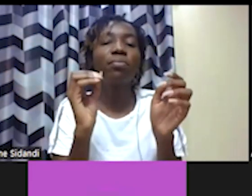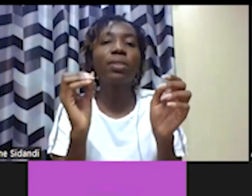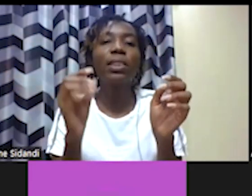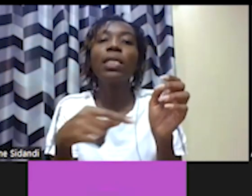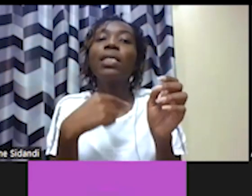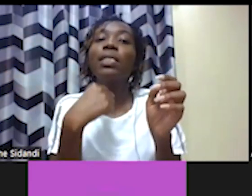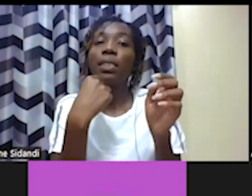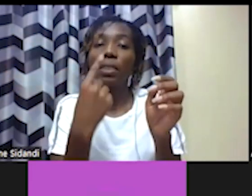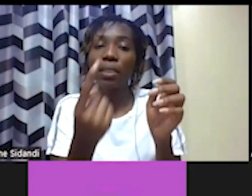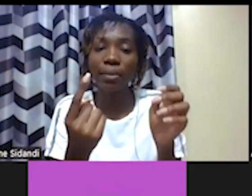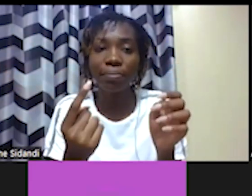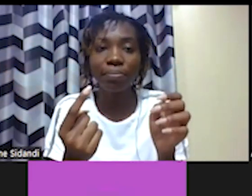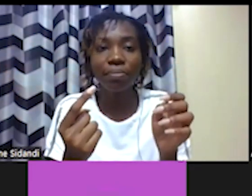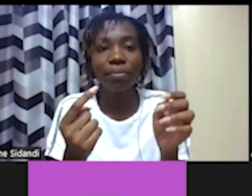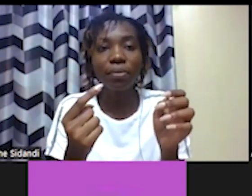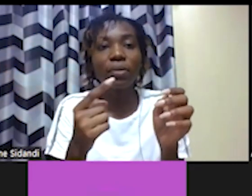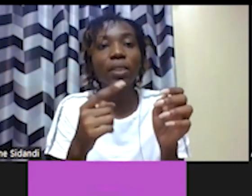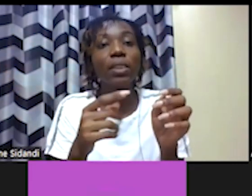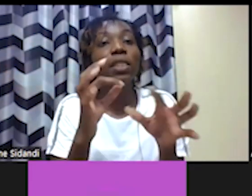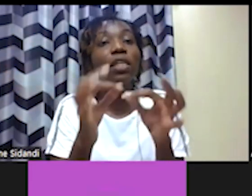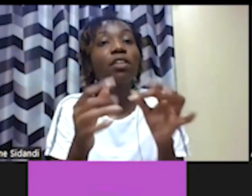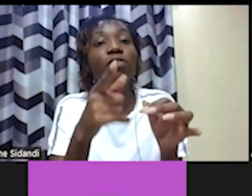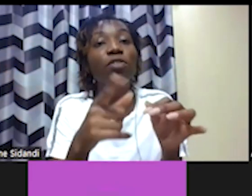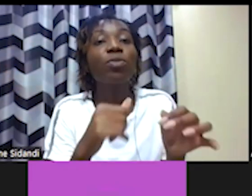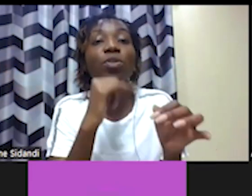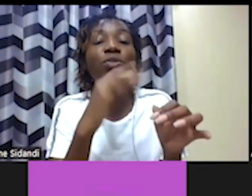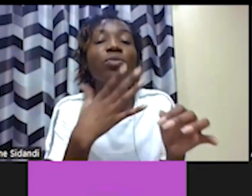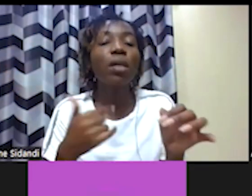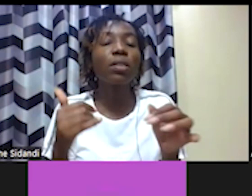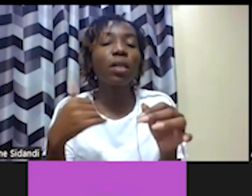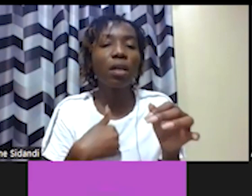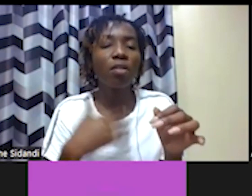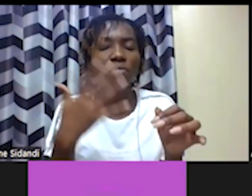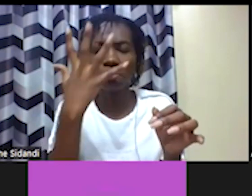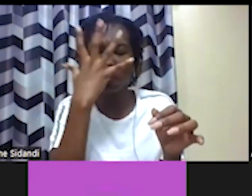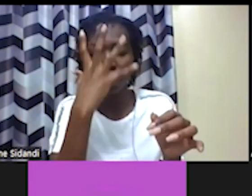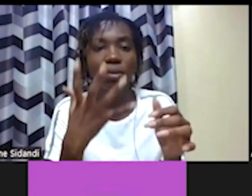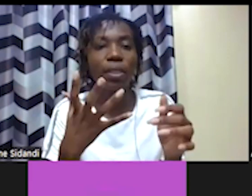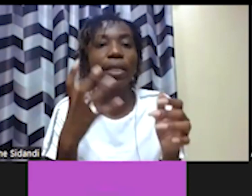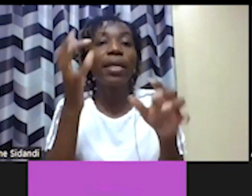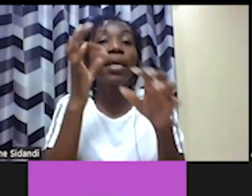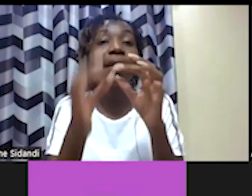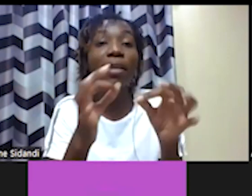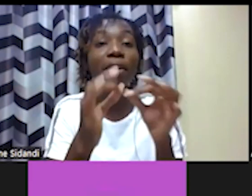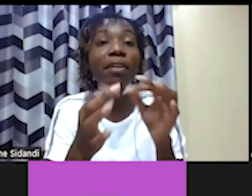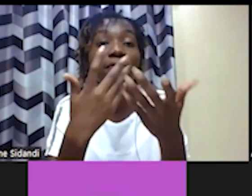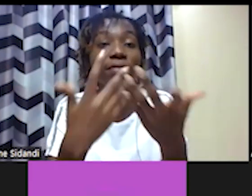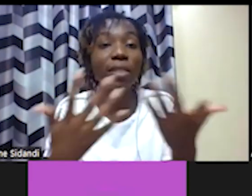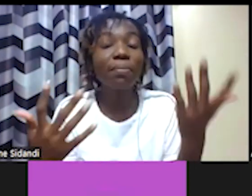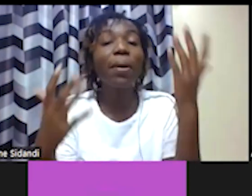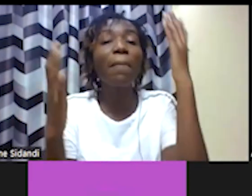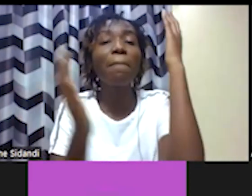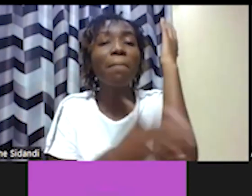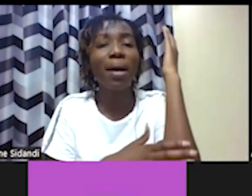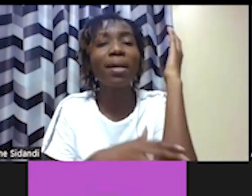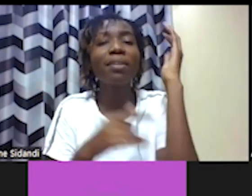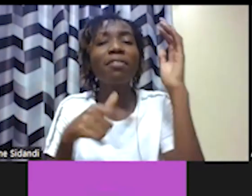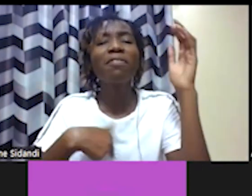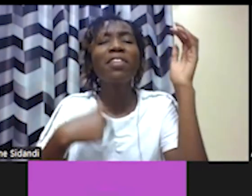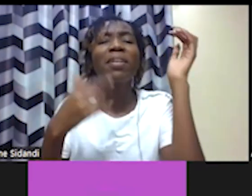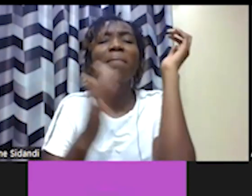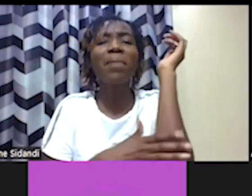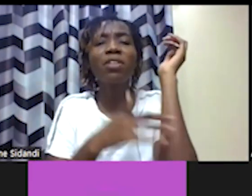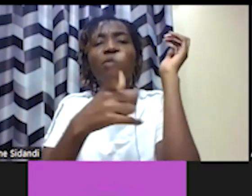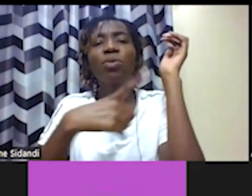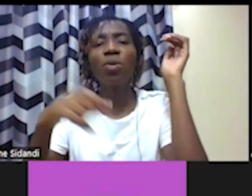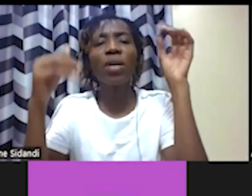to save yourself from being embarrassed. When something is so bad and you're feeling bad, you go to my bedroom and cry